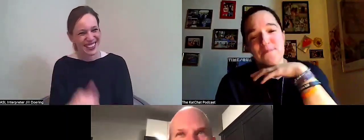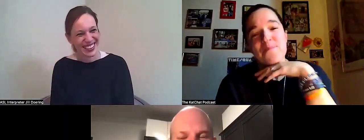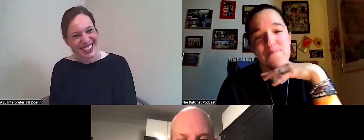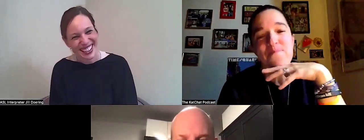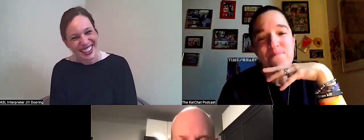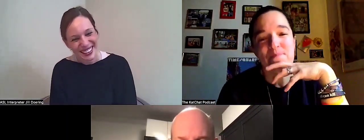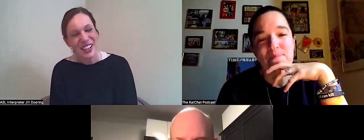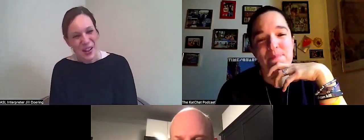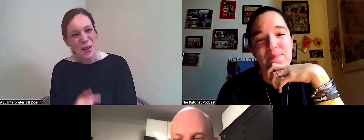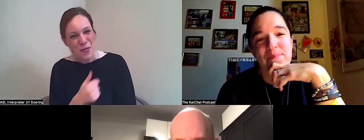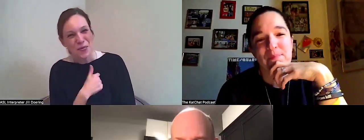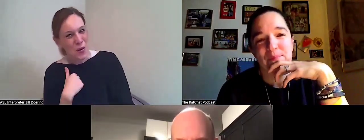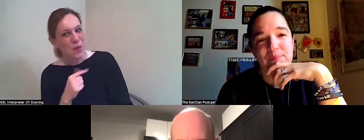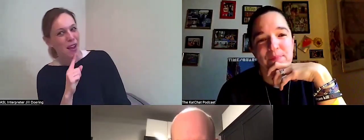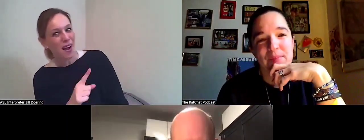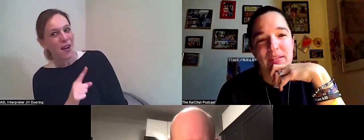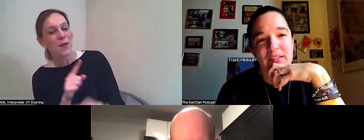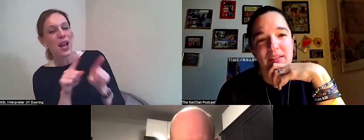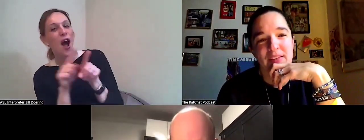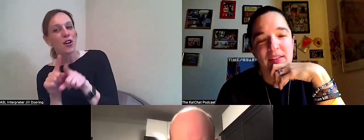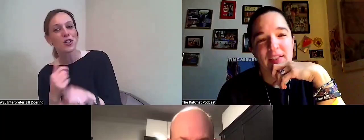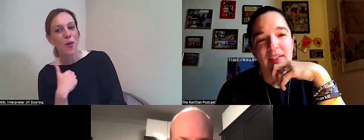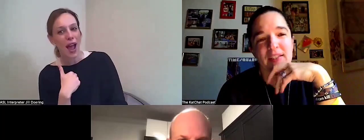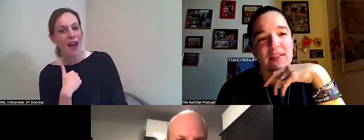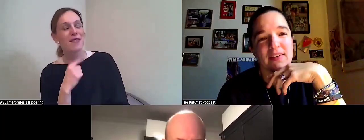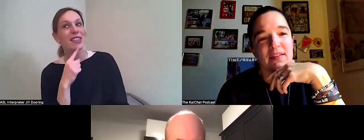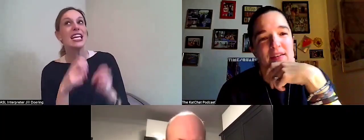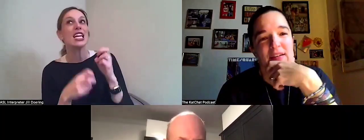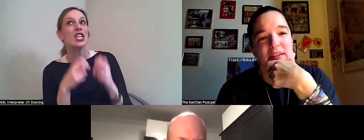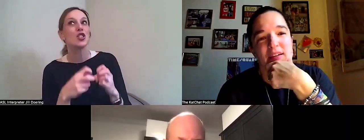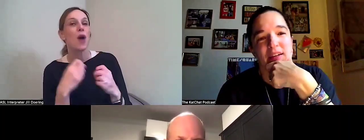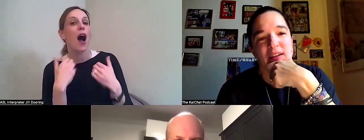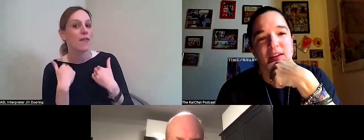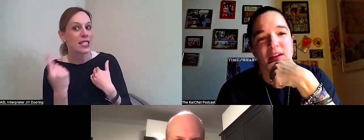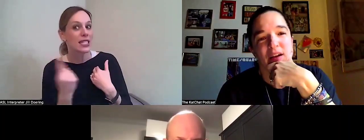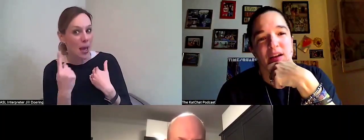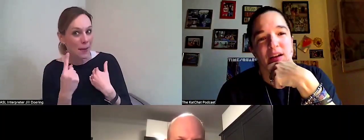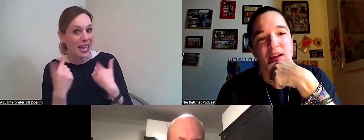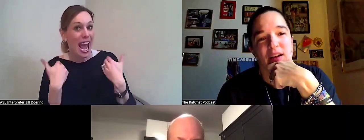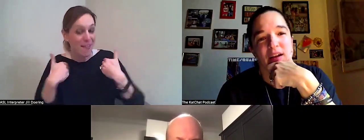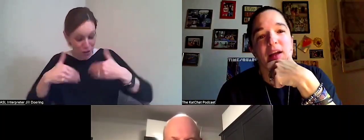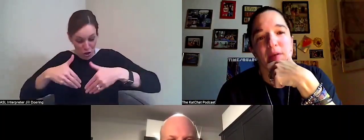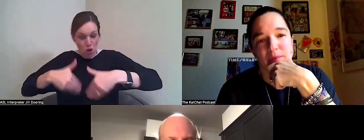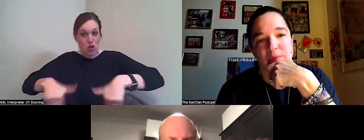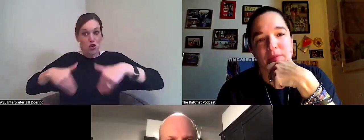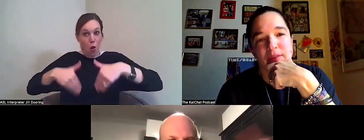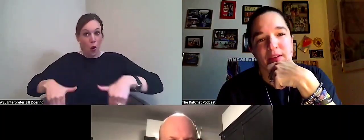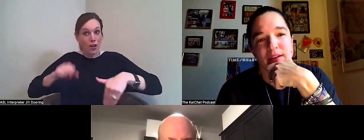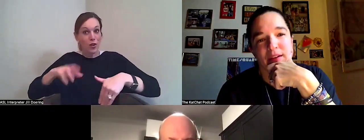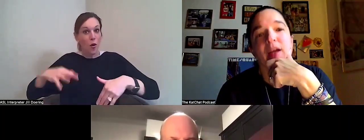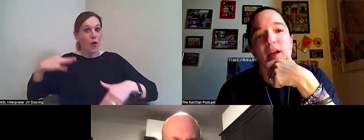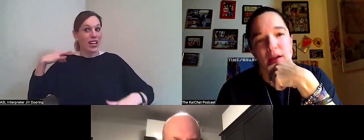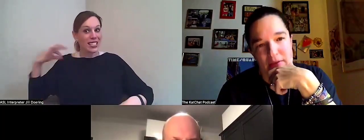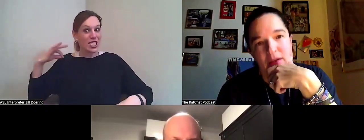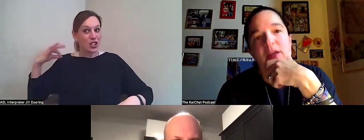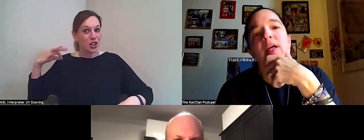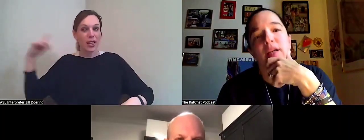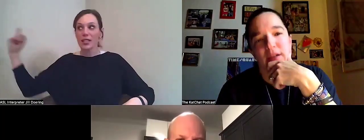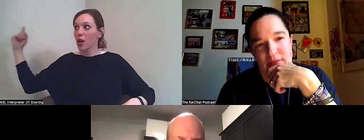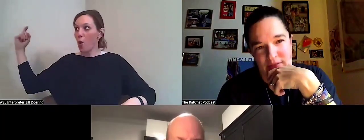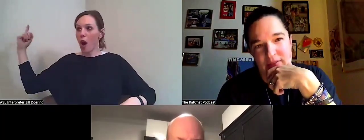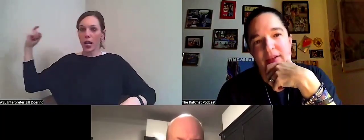Okay. We always have the issue of someone wearing shorts or a t-shirt walking by in the